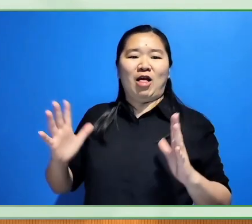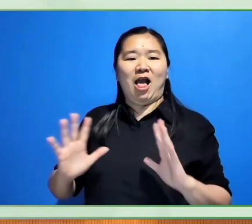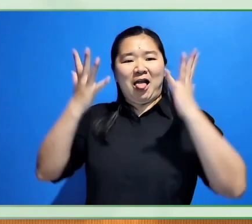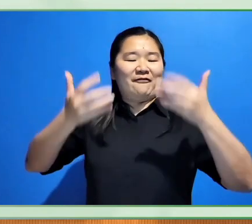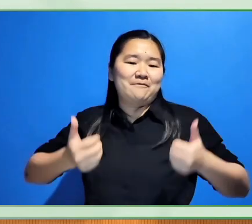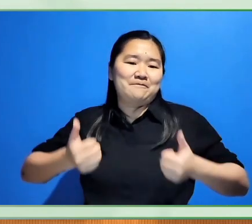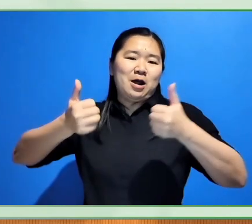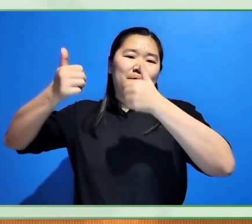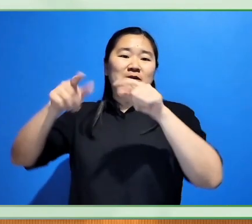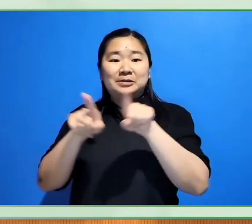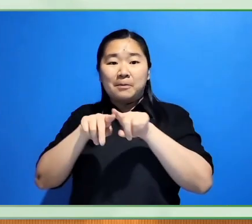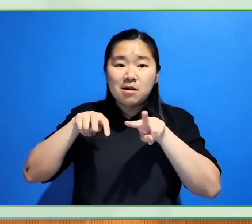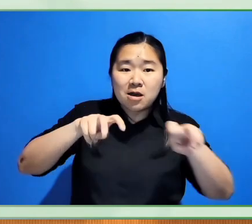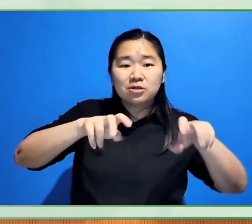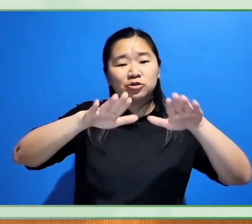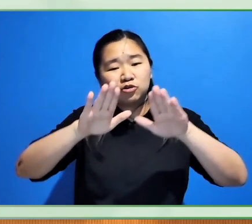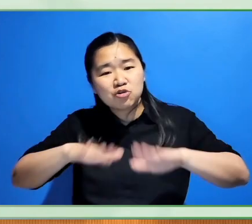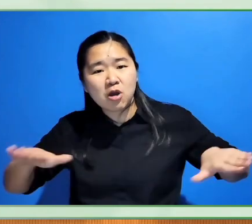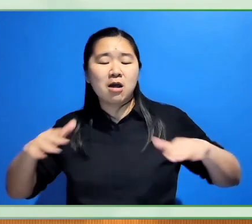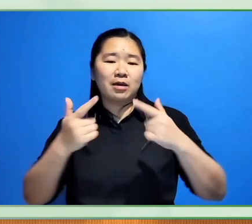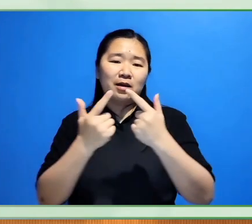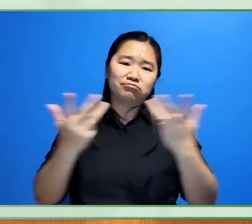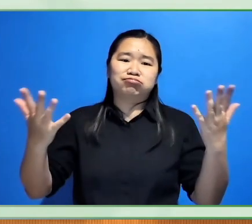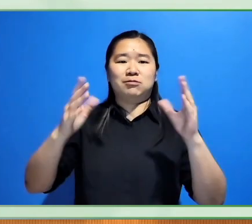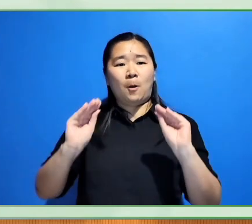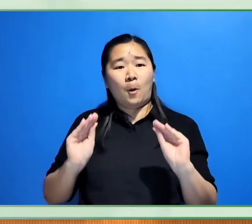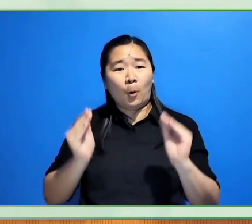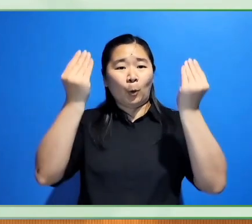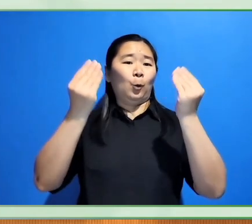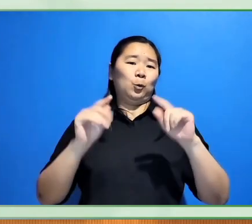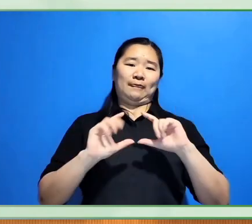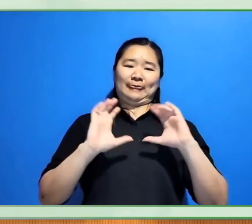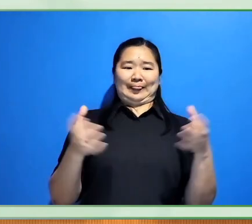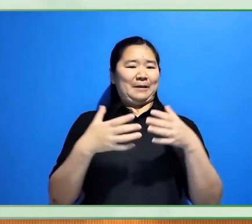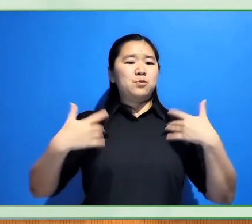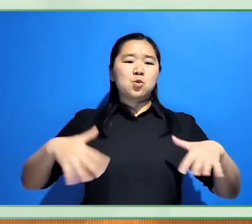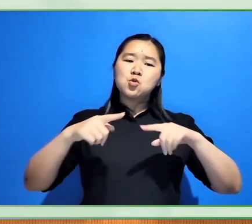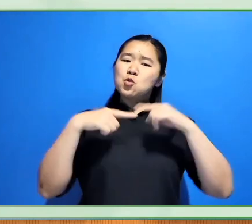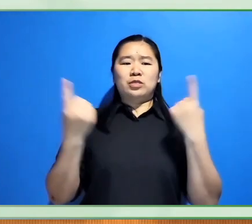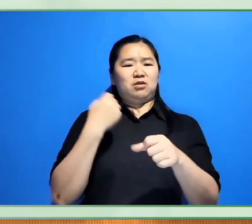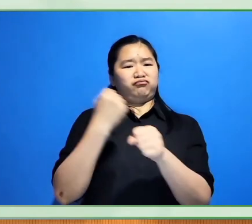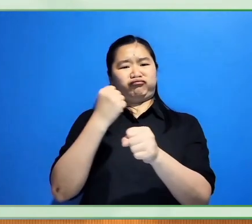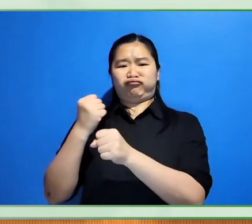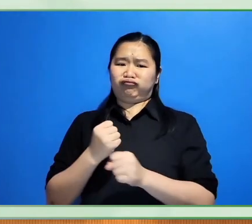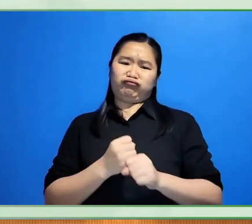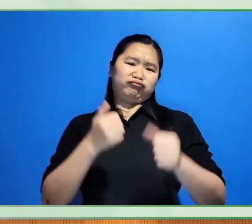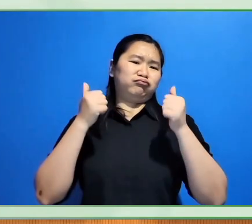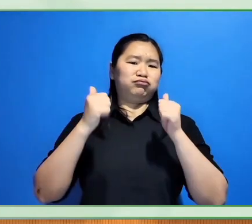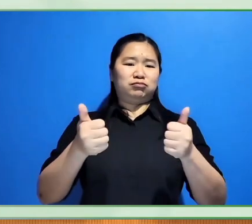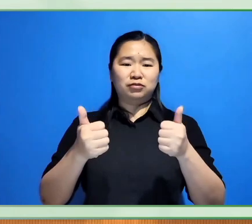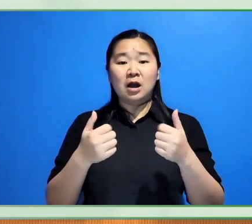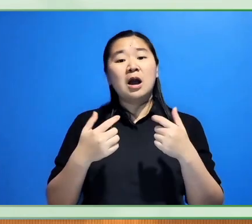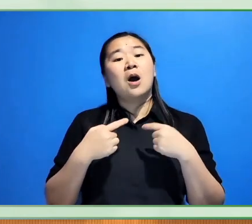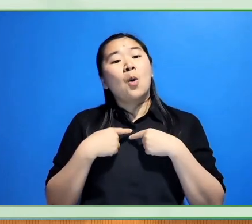whatever we develop, we take it to the regulatory level to make it scalable globally. So our challenges, I guess, like